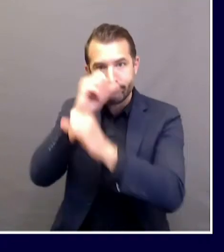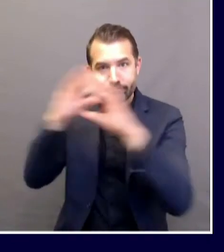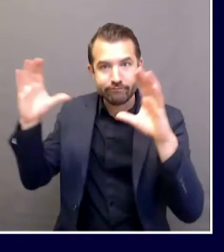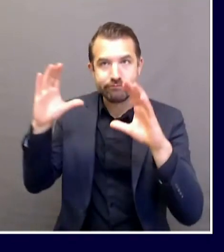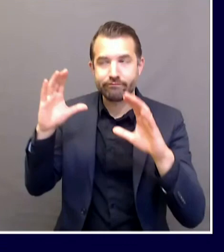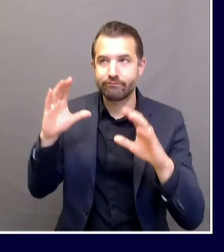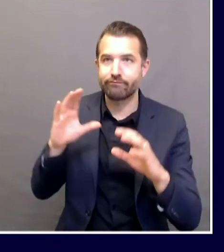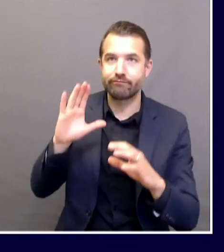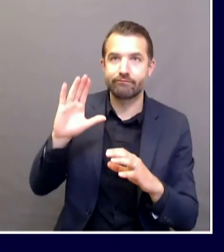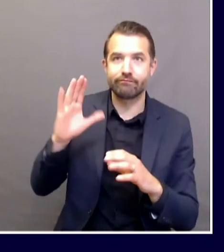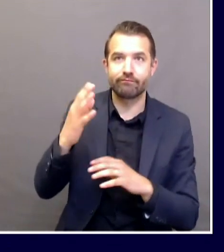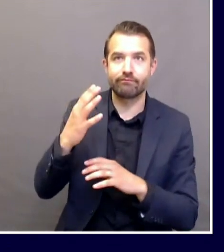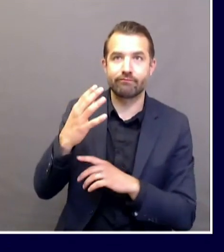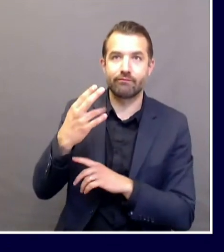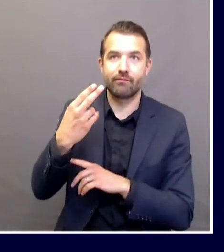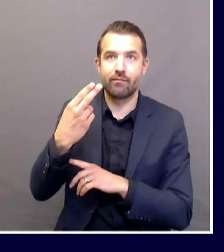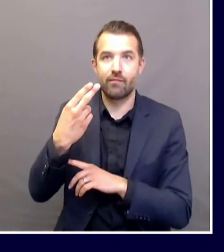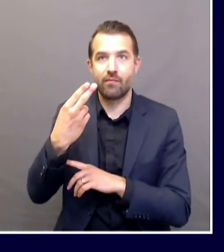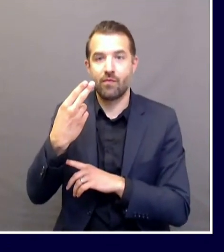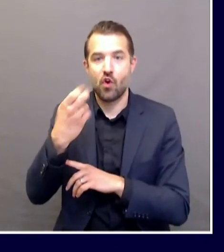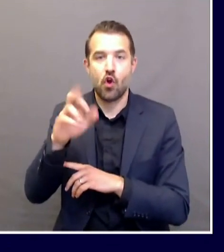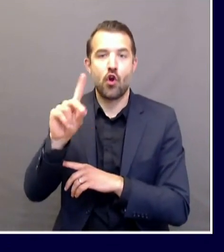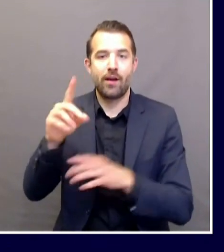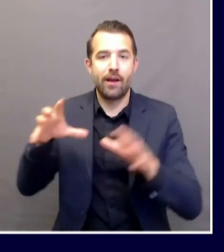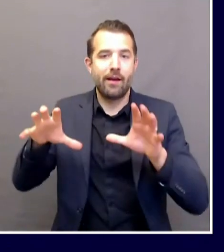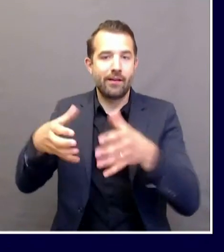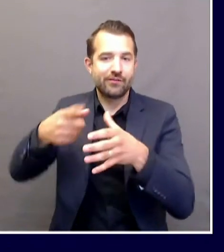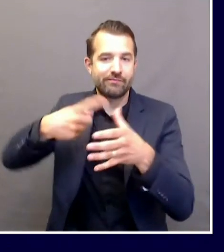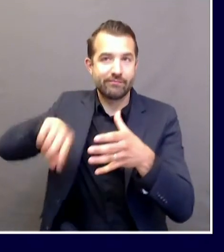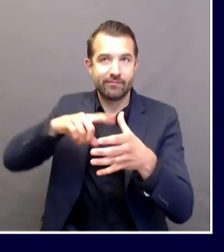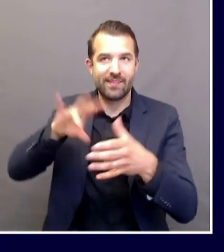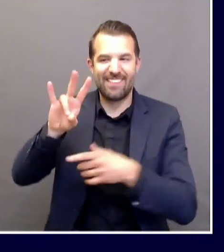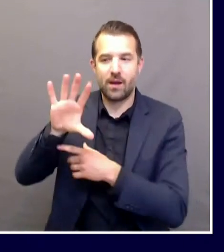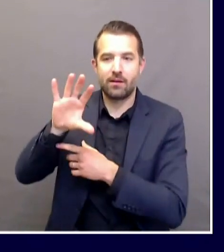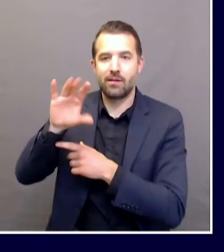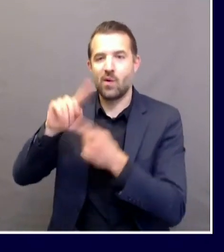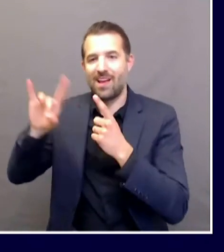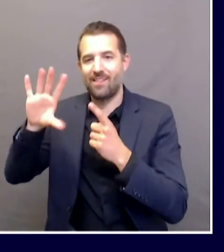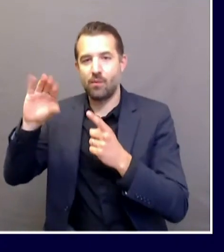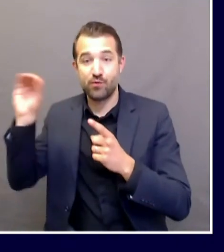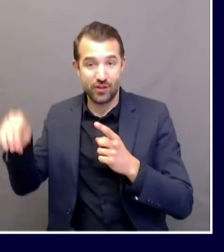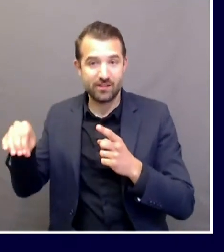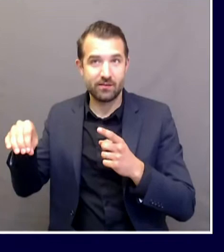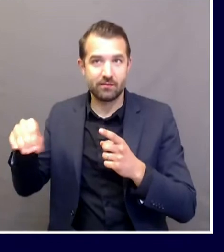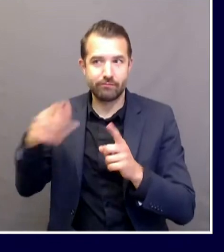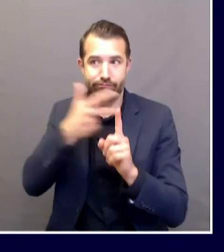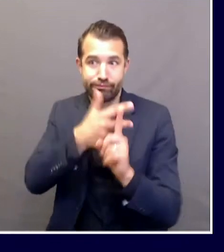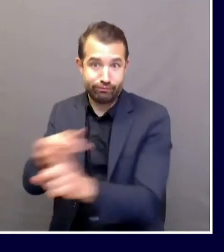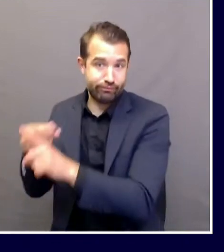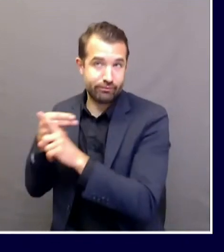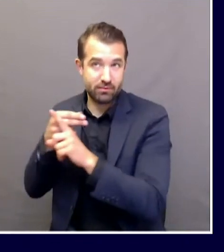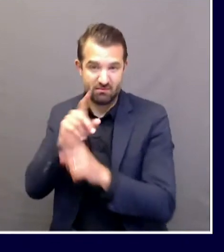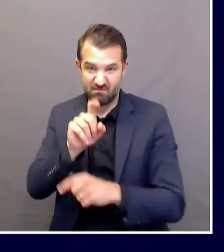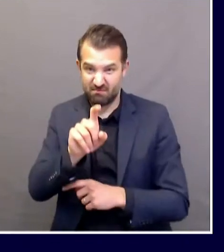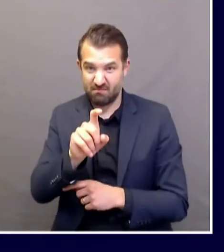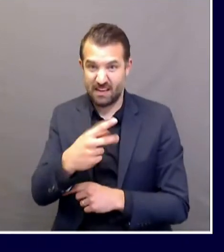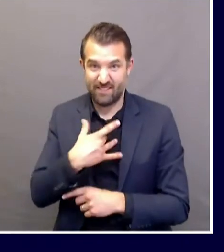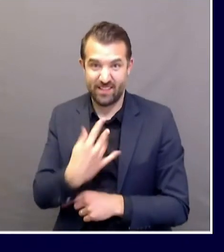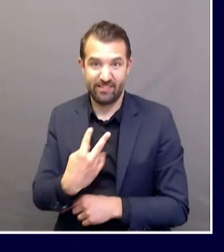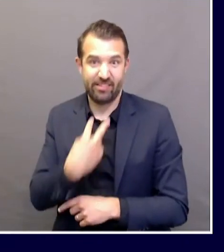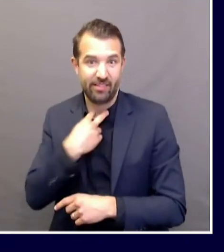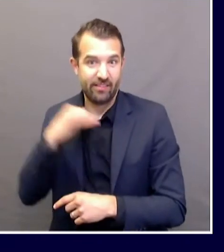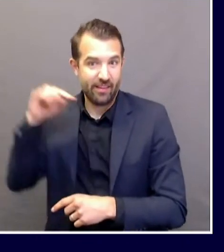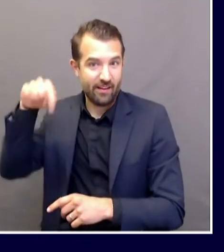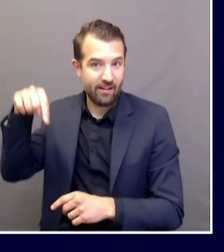reach that point? Pat, I don't think so. We are, even though some states have candidly seen